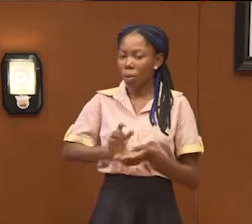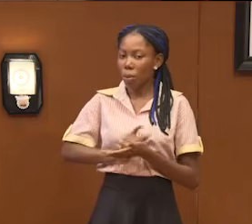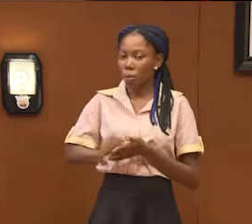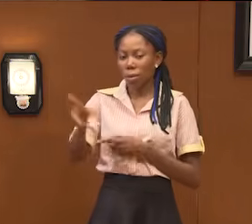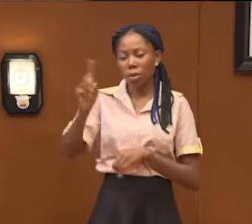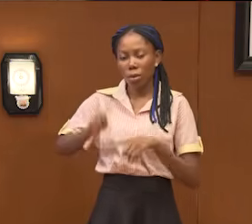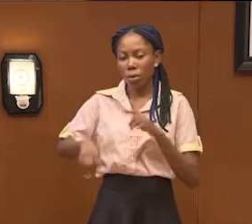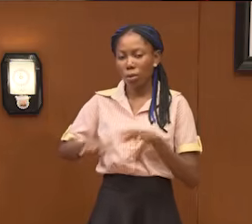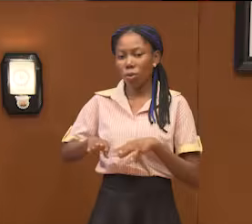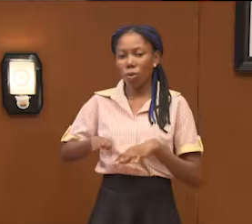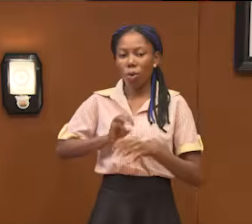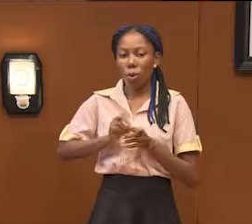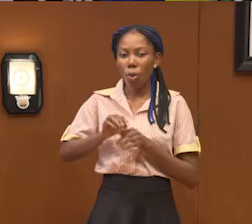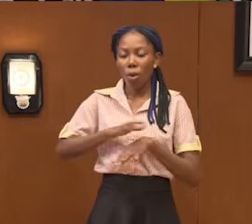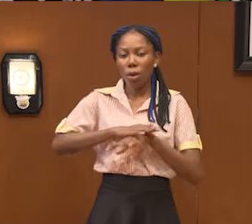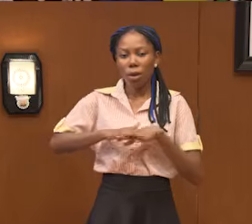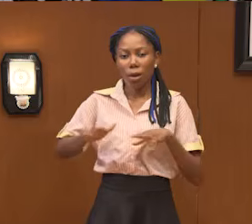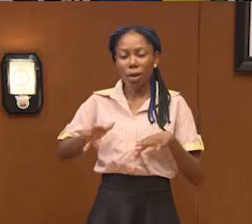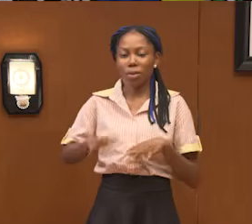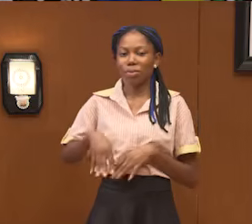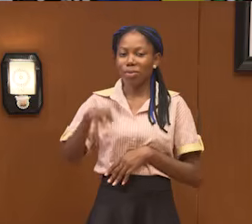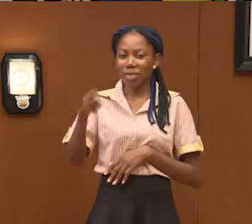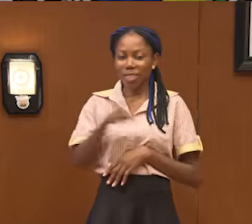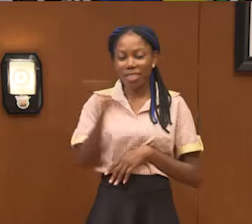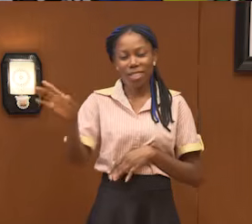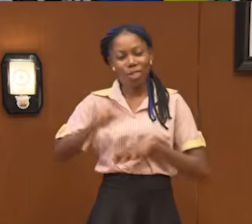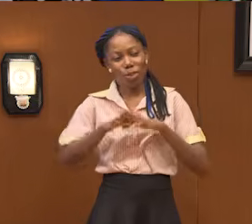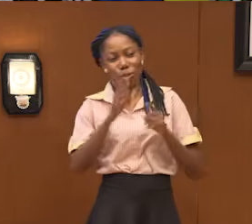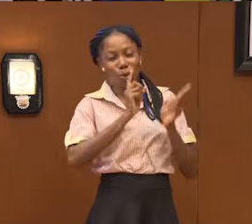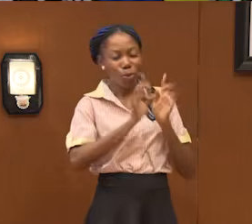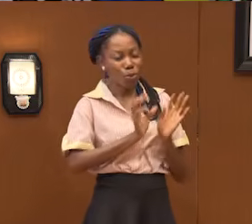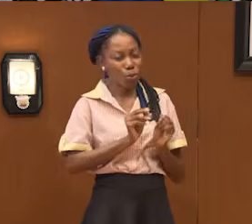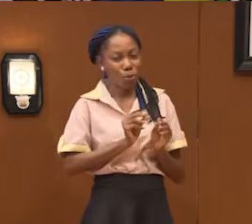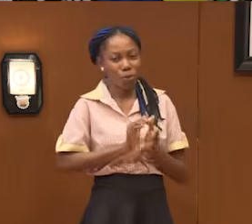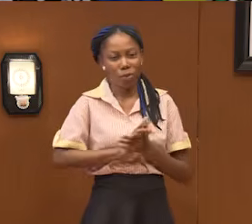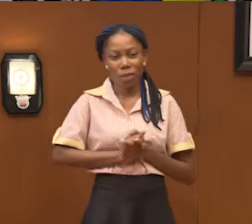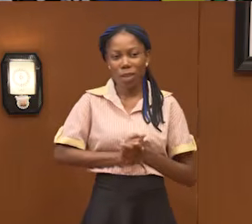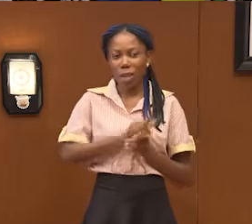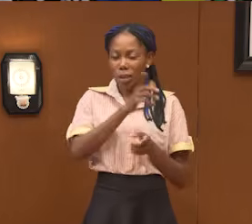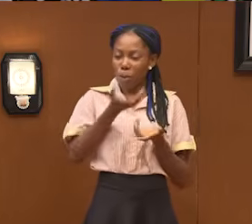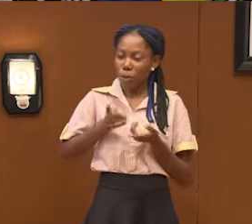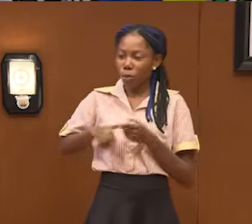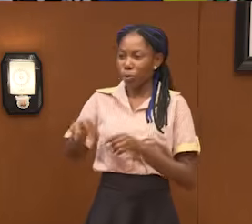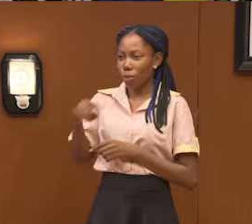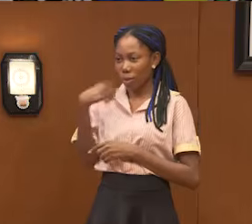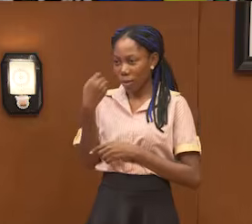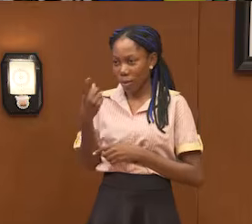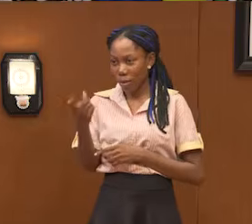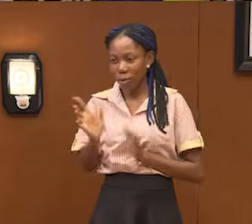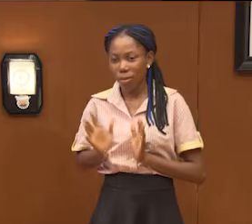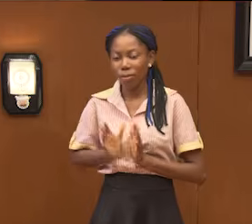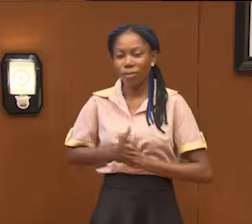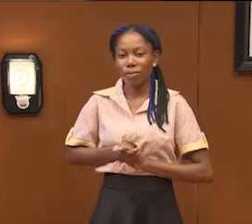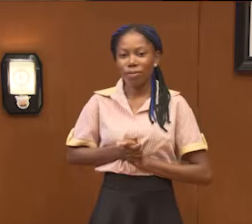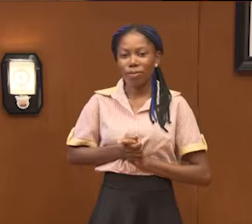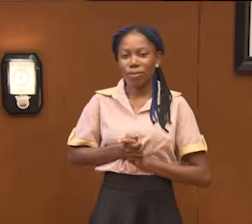you understand? When we are looking at Don't ask me, do you understand? Do you understand? I understand you. So I'm the one to ask you that. Okay. All right, sorry. Go